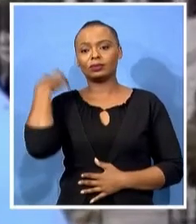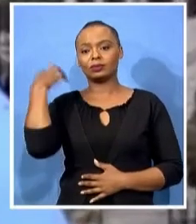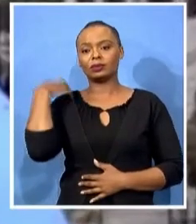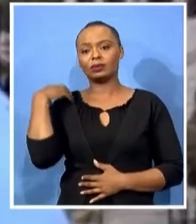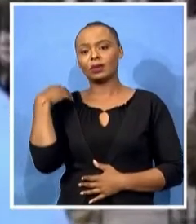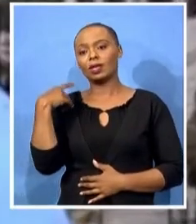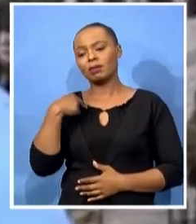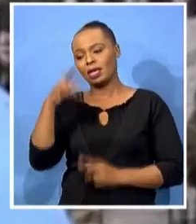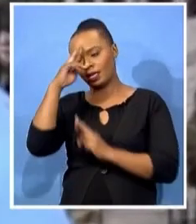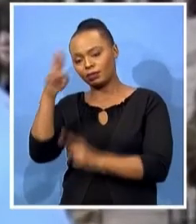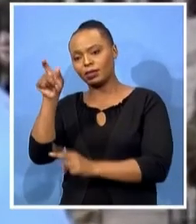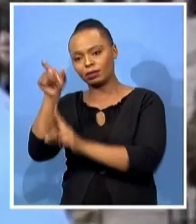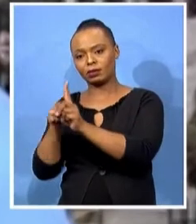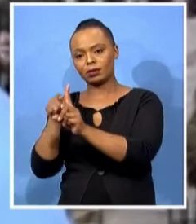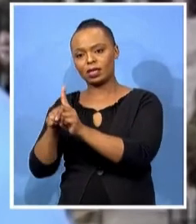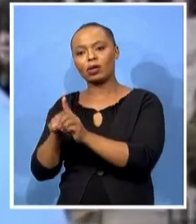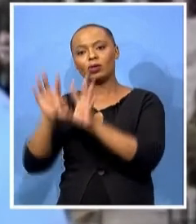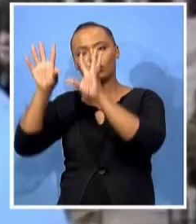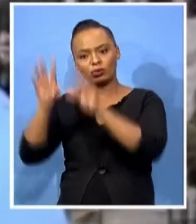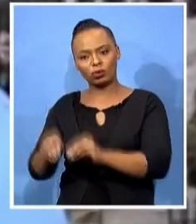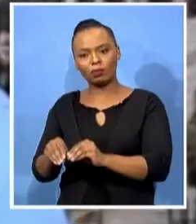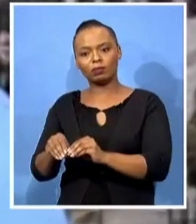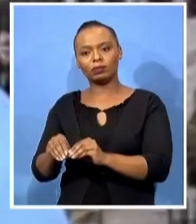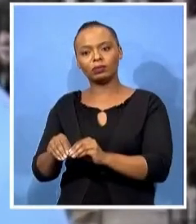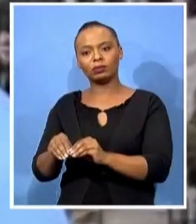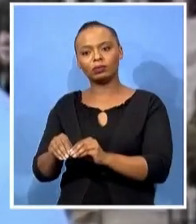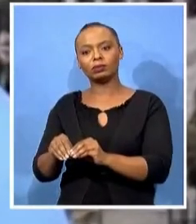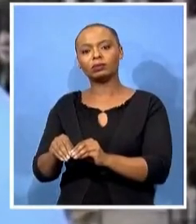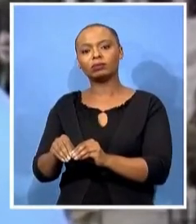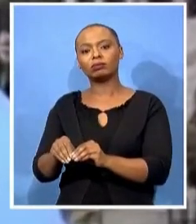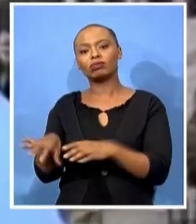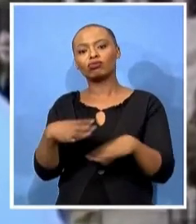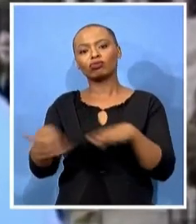against countries that acted in time to obtain the vaccine.